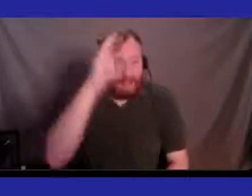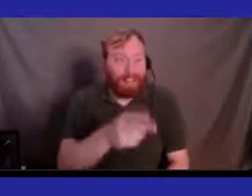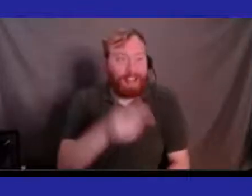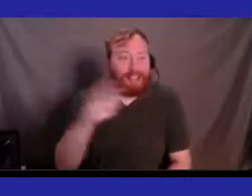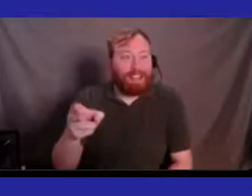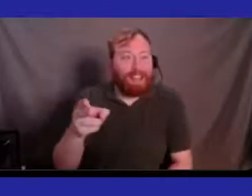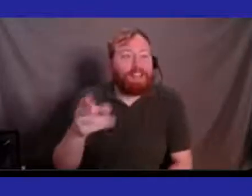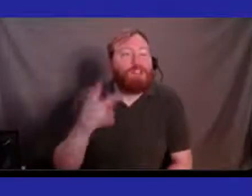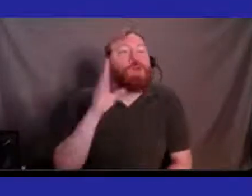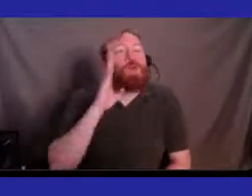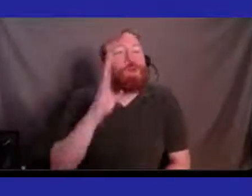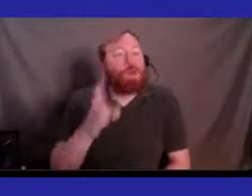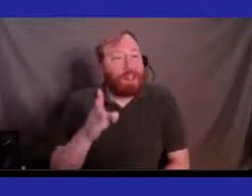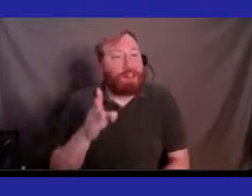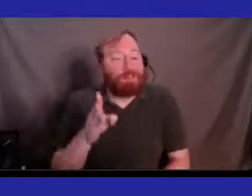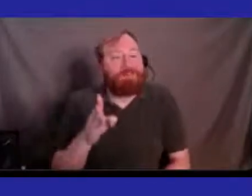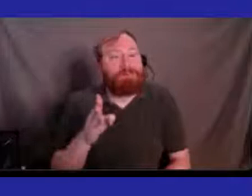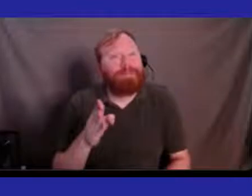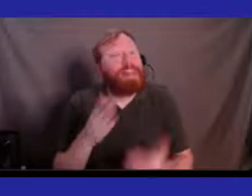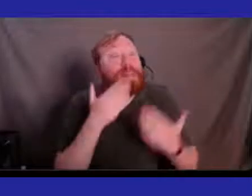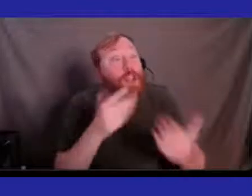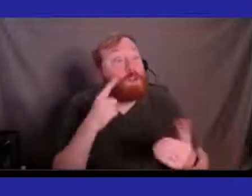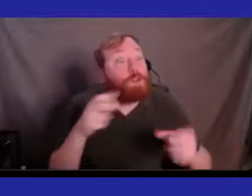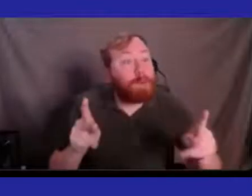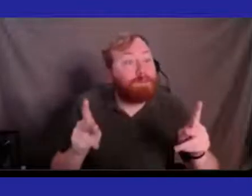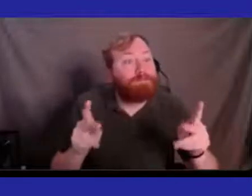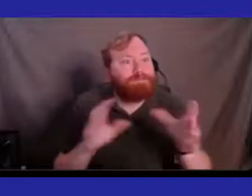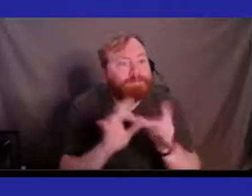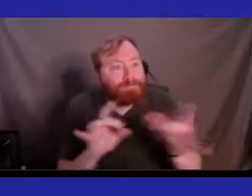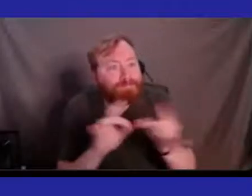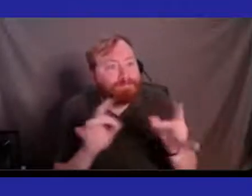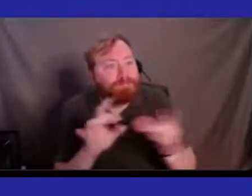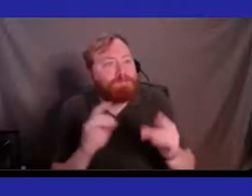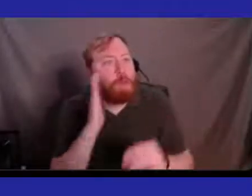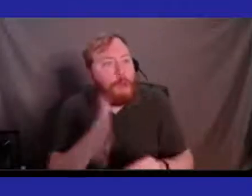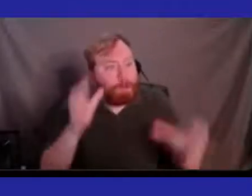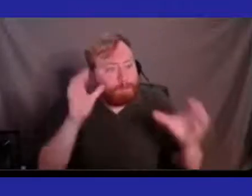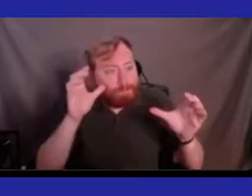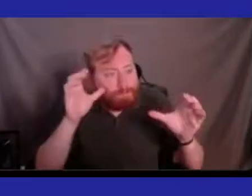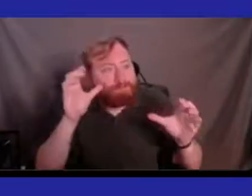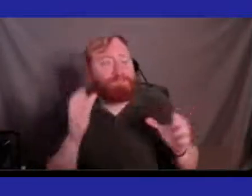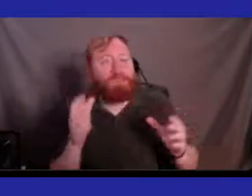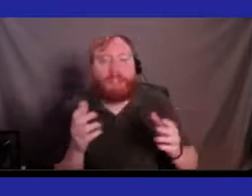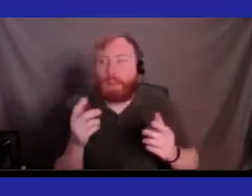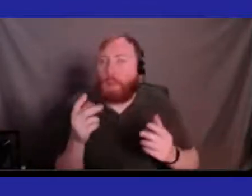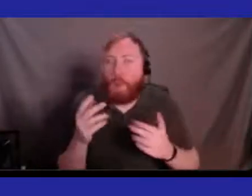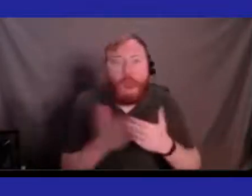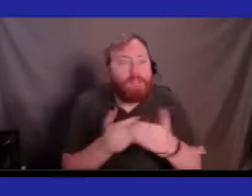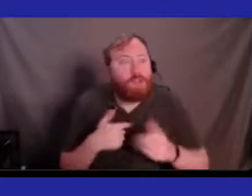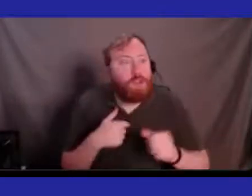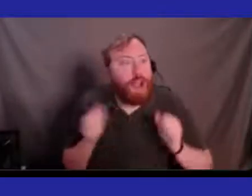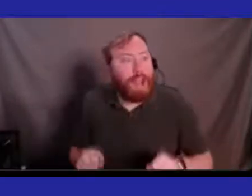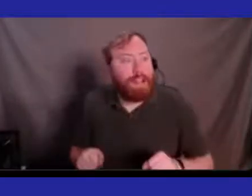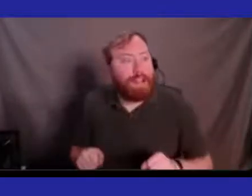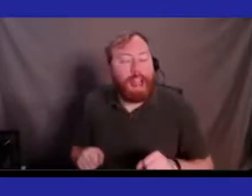opportunity. Then I'm going to continue listening to see the needs, whatever I can do to my capacity, and all the